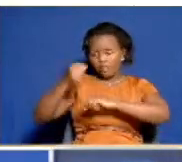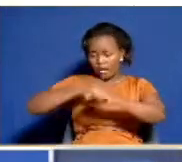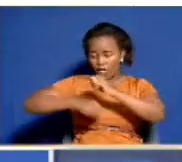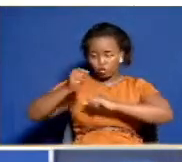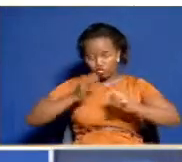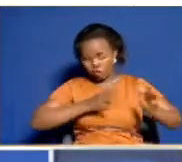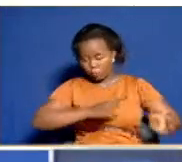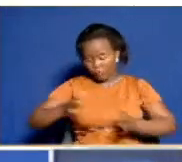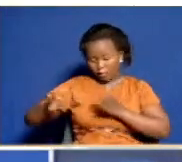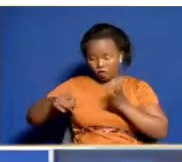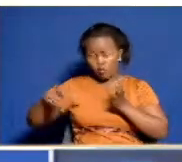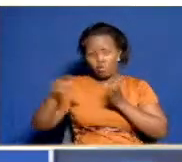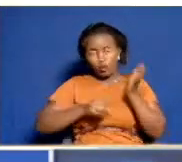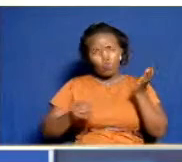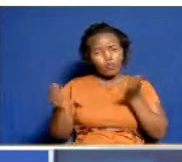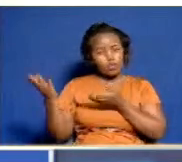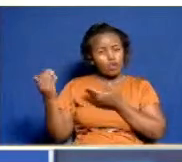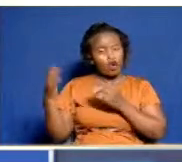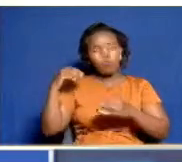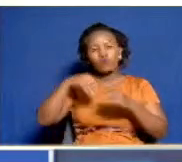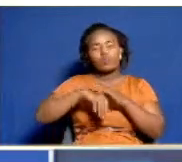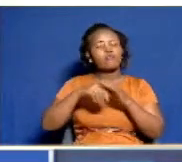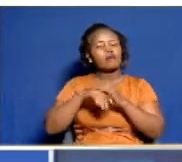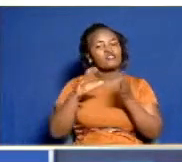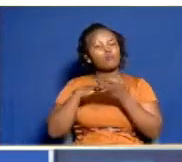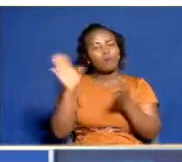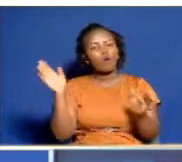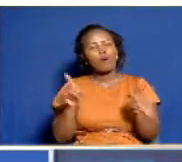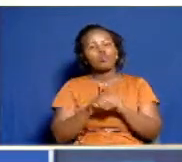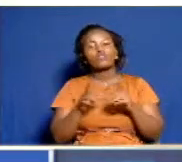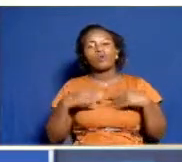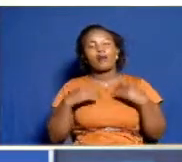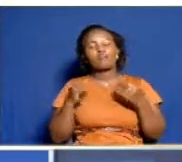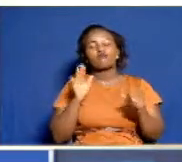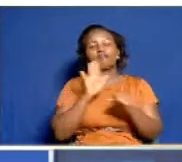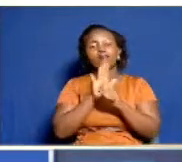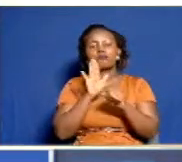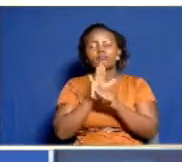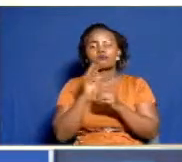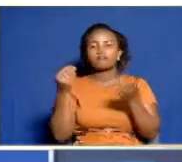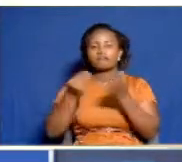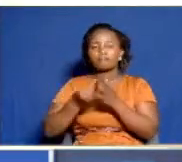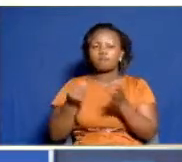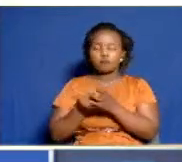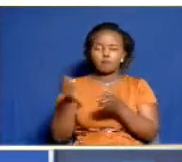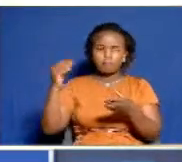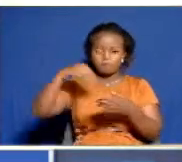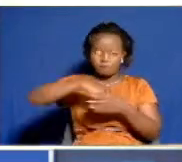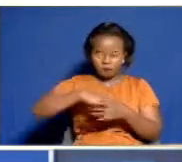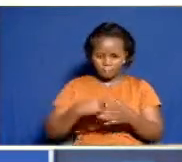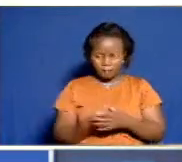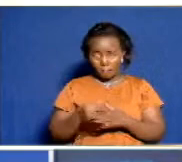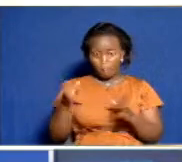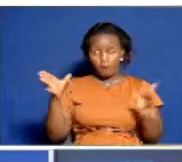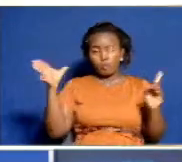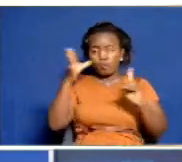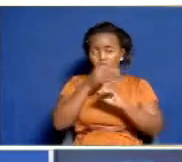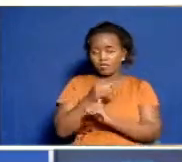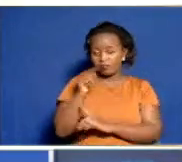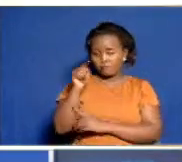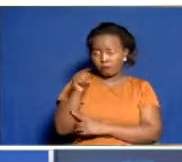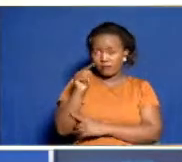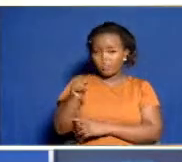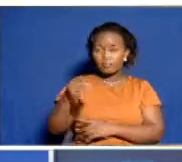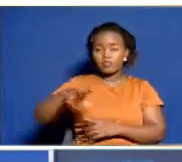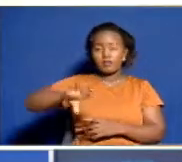in these spaces to ensure that there's more resourcing for mental health services. And so to achieve these objectives, the county